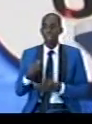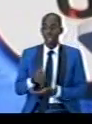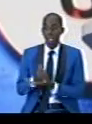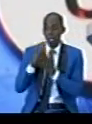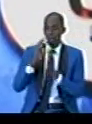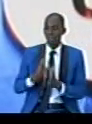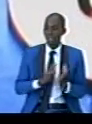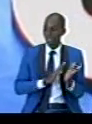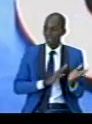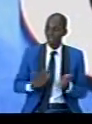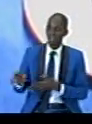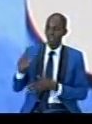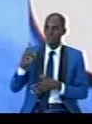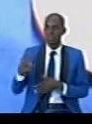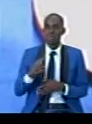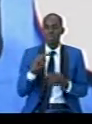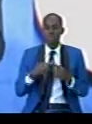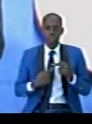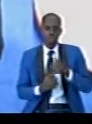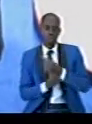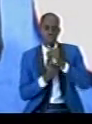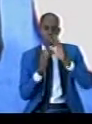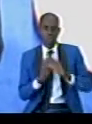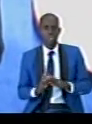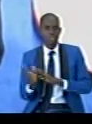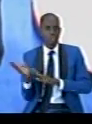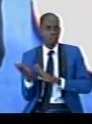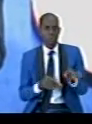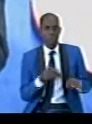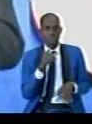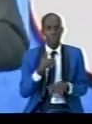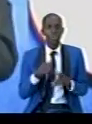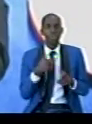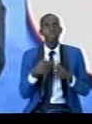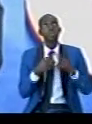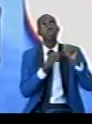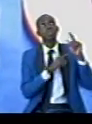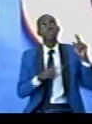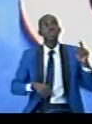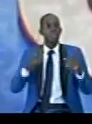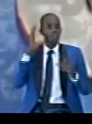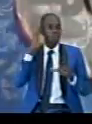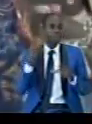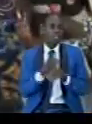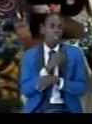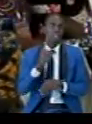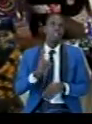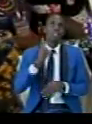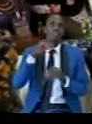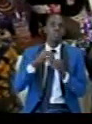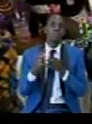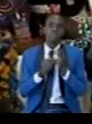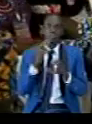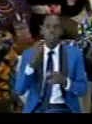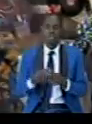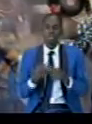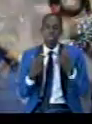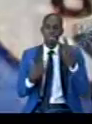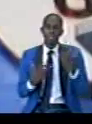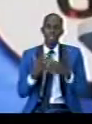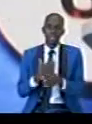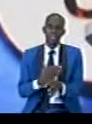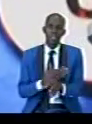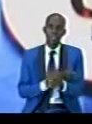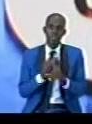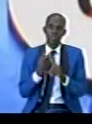when supporters forsake you, then the Lord will take you up. Three things we're looking at. Number